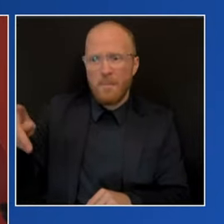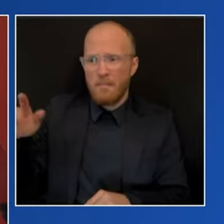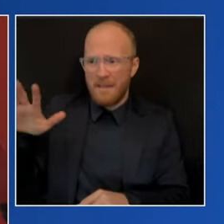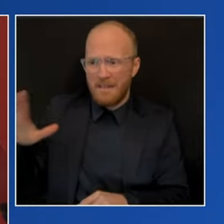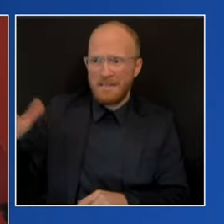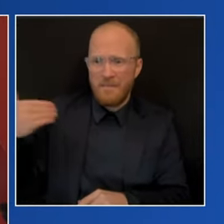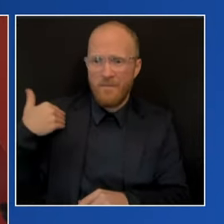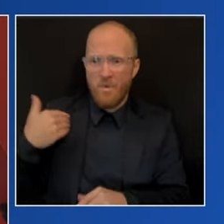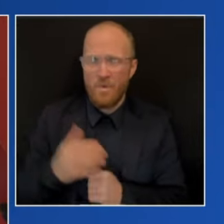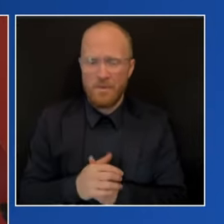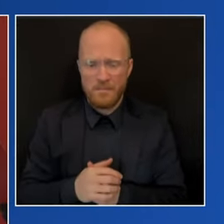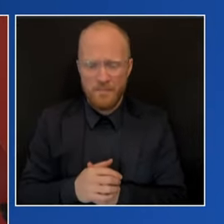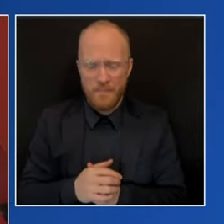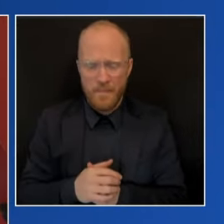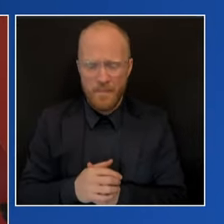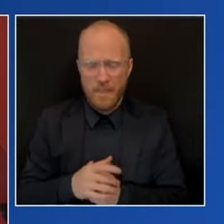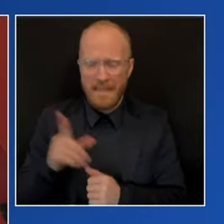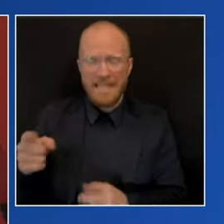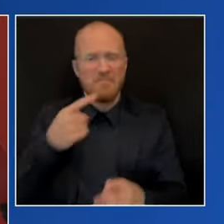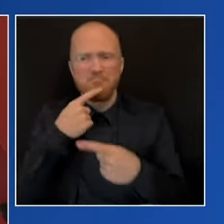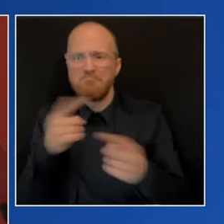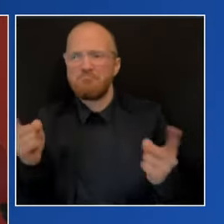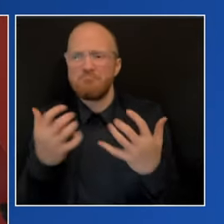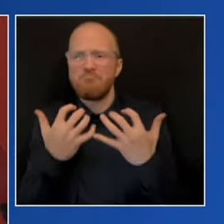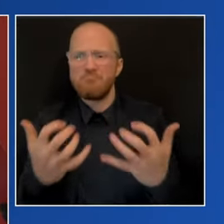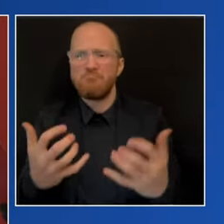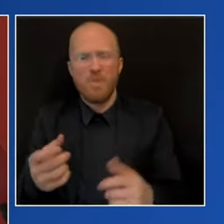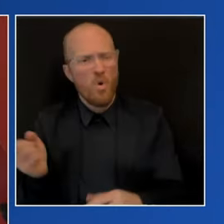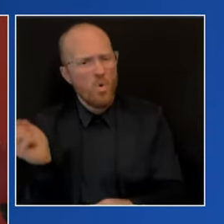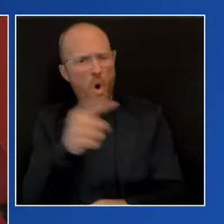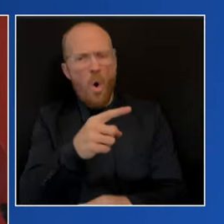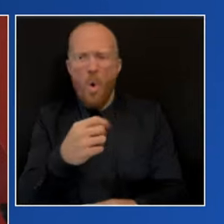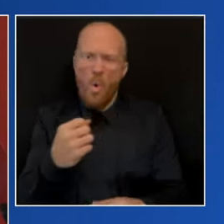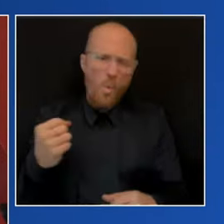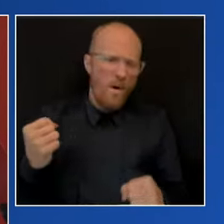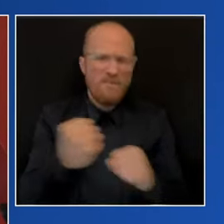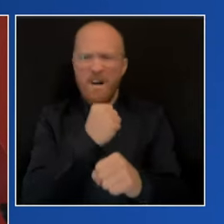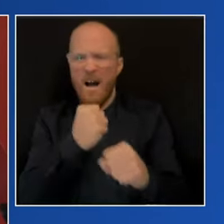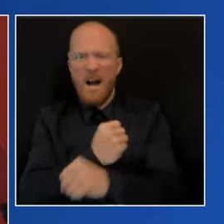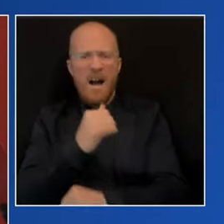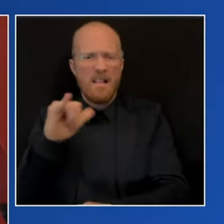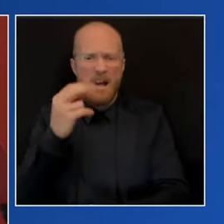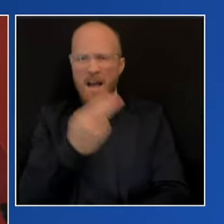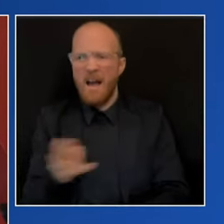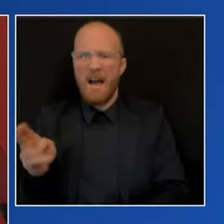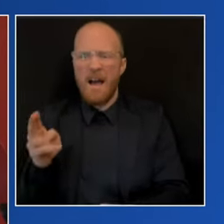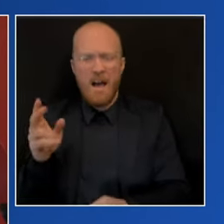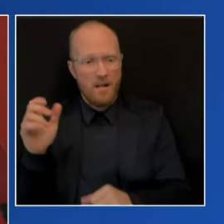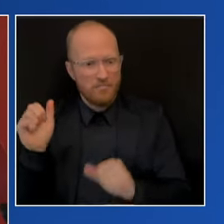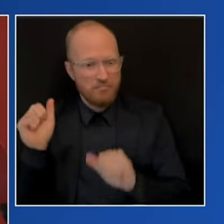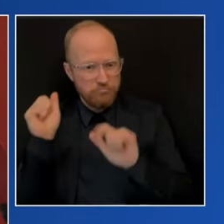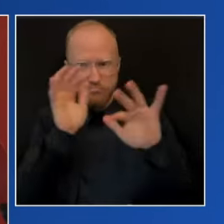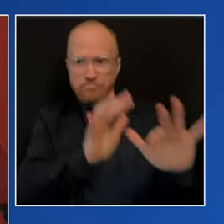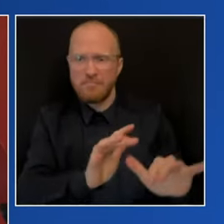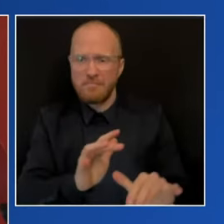it was. He told the crowd to fight like hell, and all hell was unleashed. He promised he would